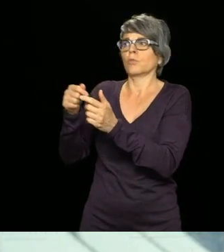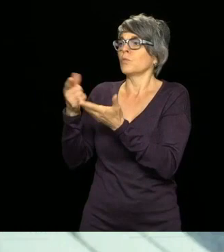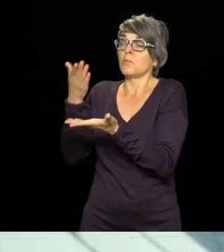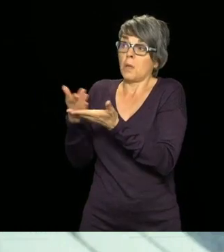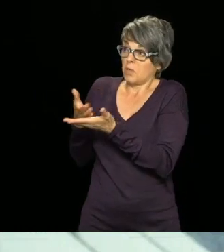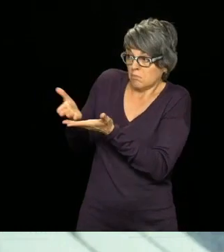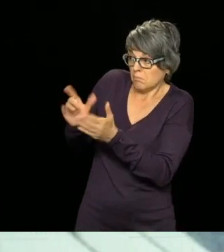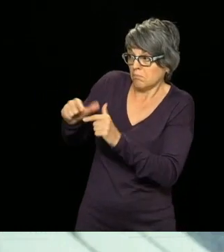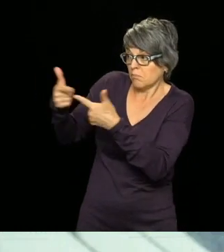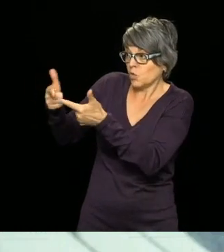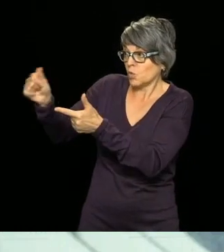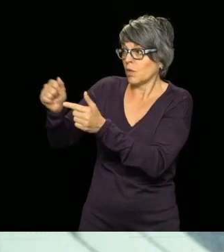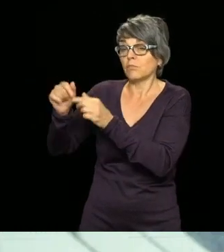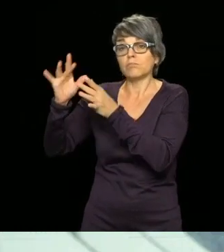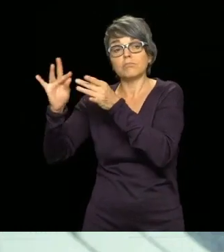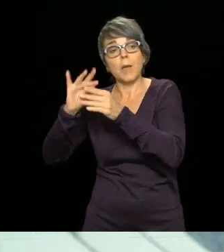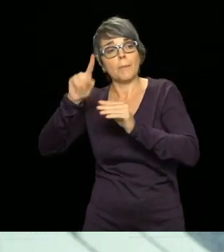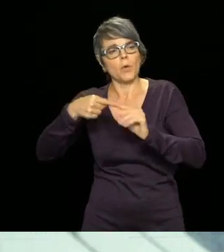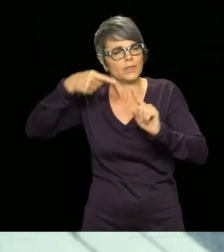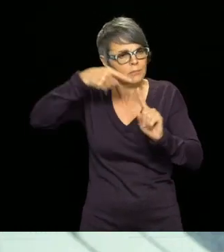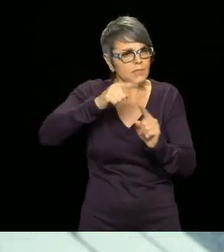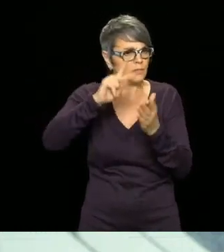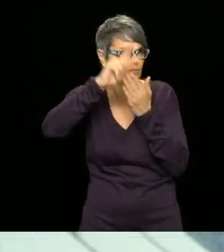some of the programs that are provided.